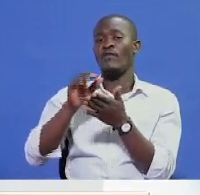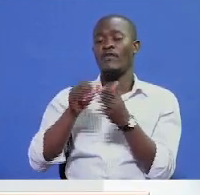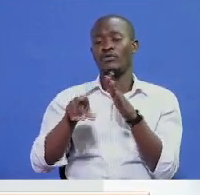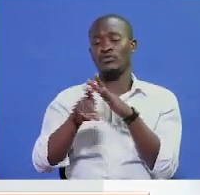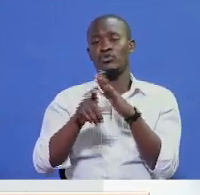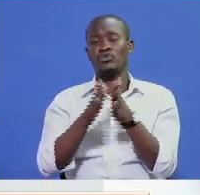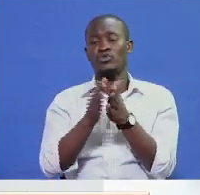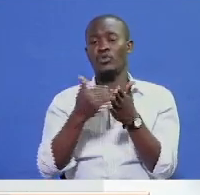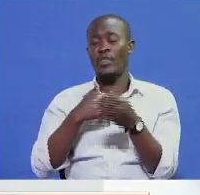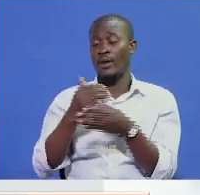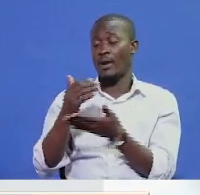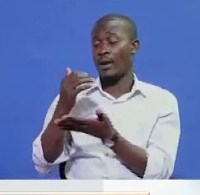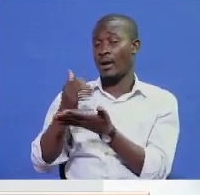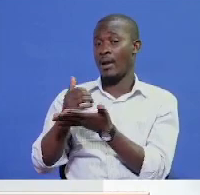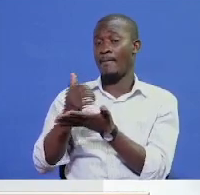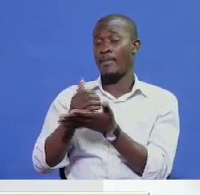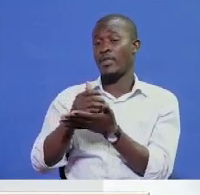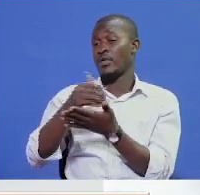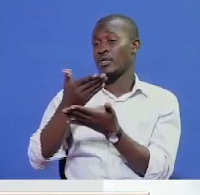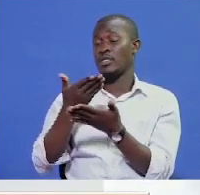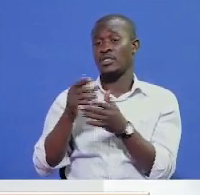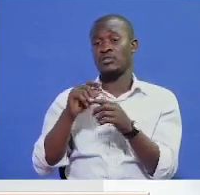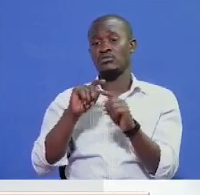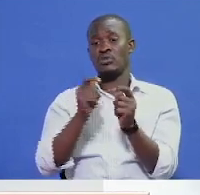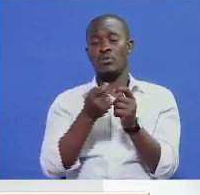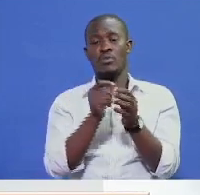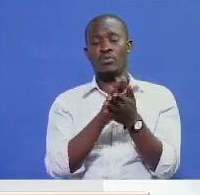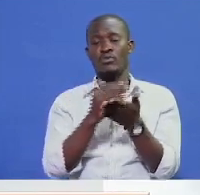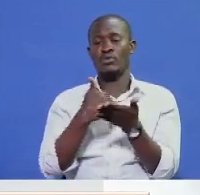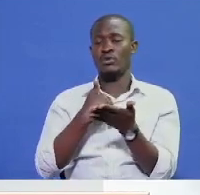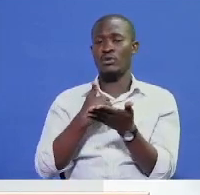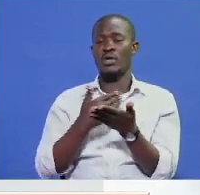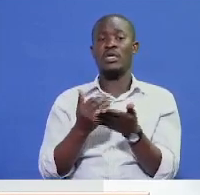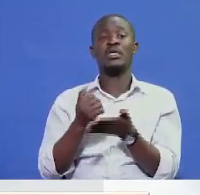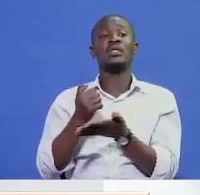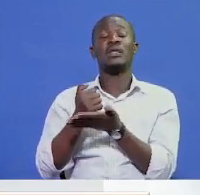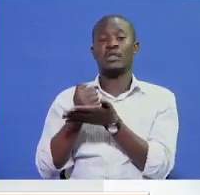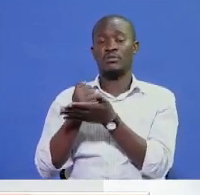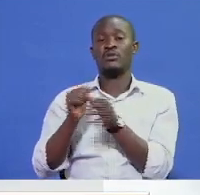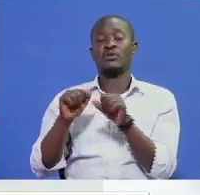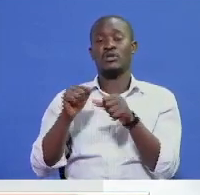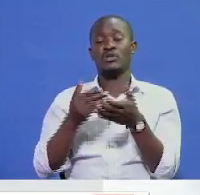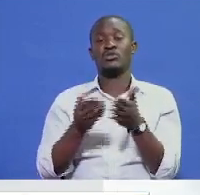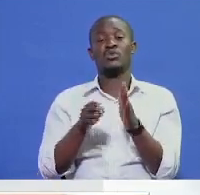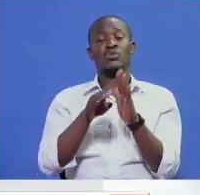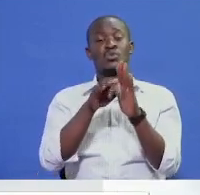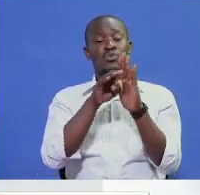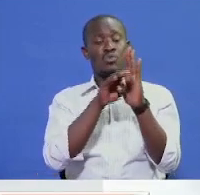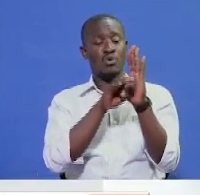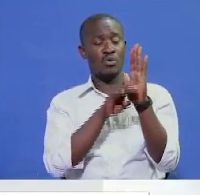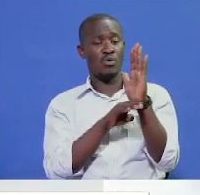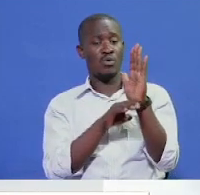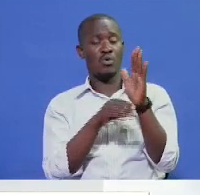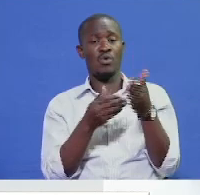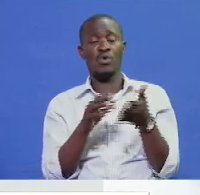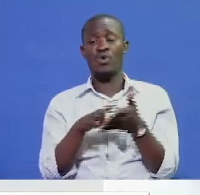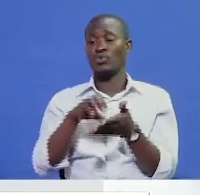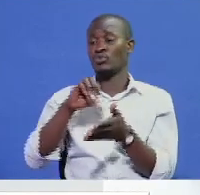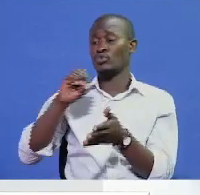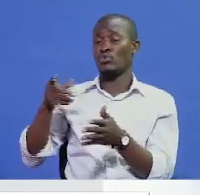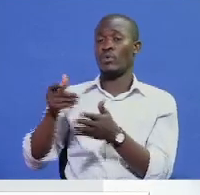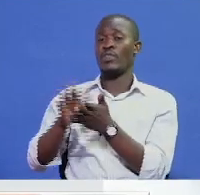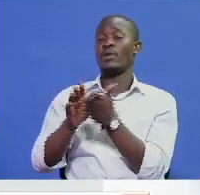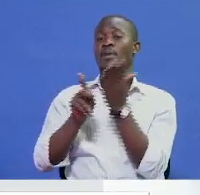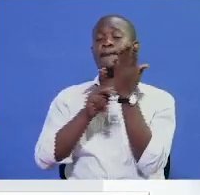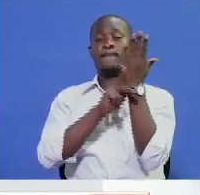Foundation, kikombe hiki ama aina hii ya sodo kwa kweli inasaidia kupunguza ama kutoa umaskini